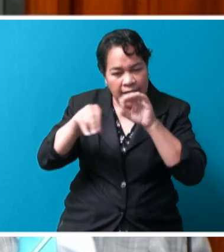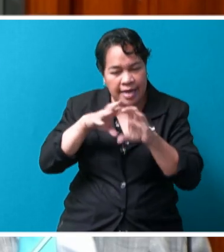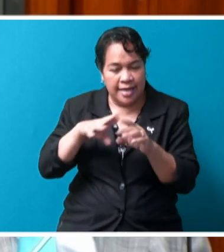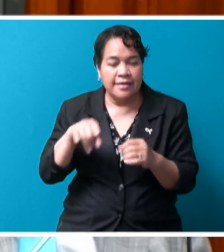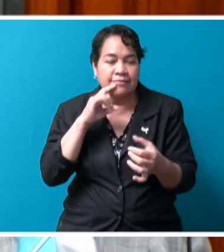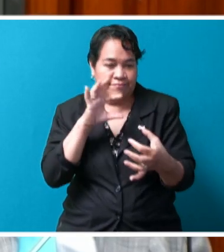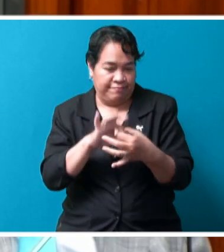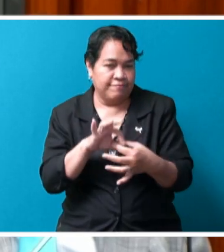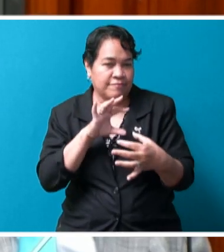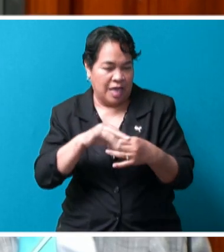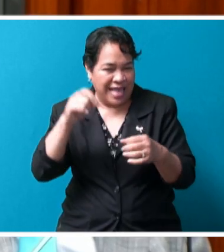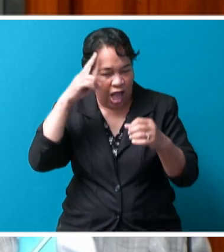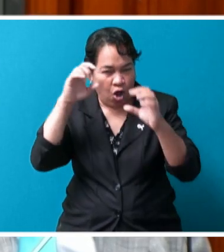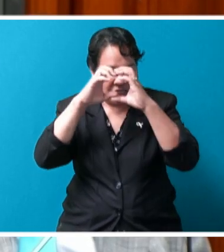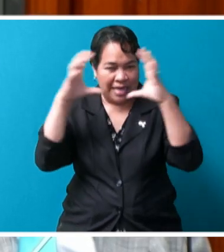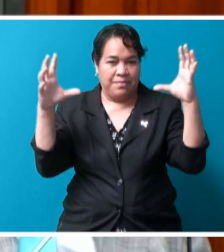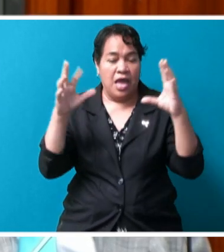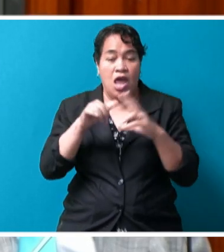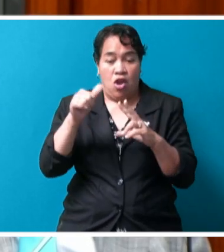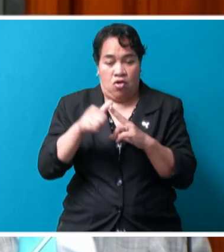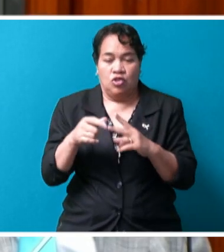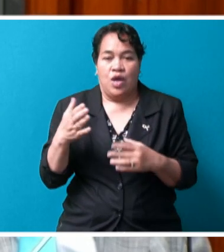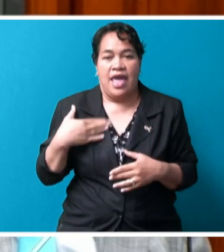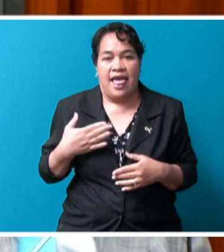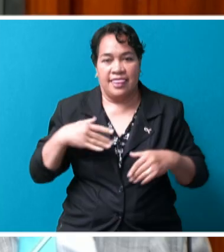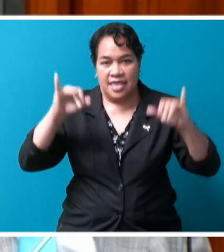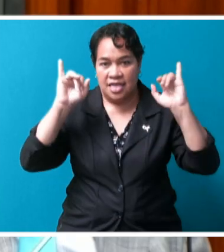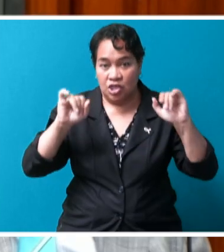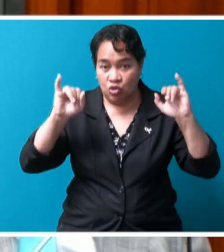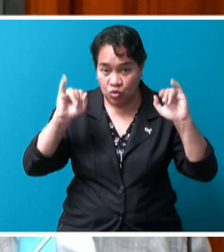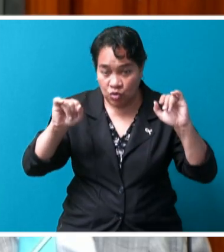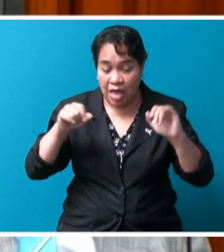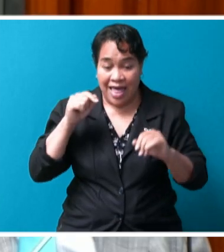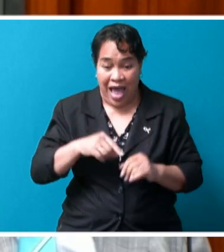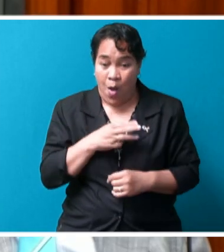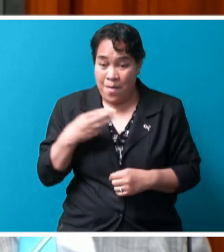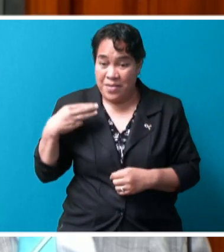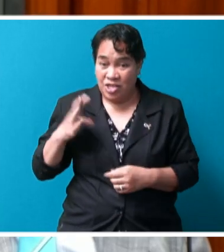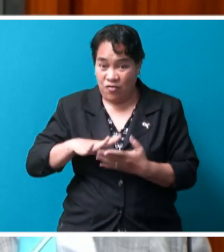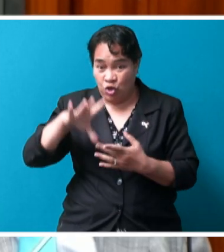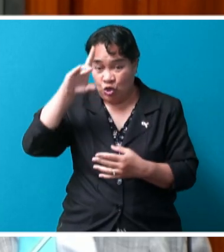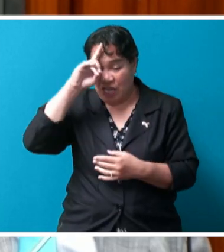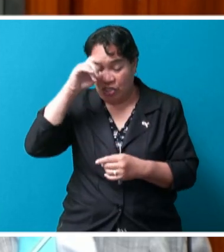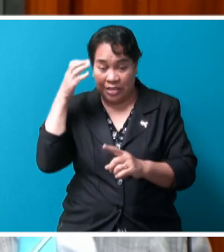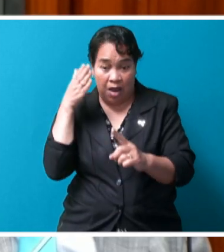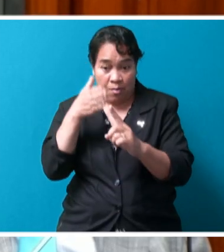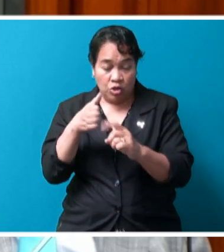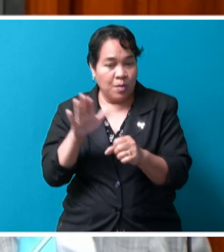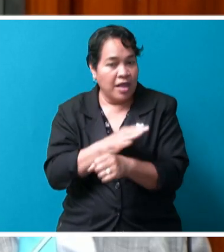HIV-related concepts and contemporary health issues. Mr. Speaker, sir, the Ministry's approach ensures that